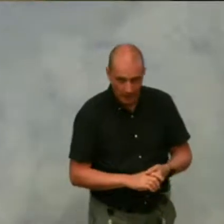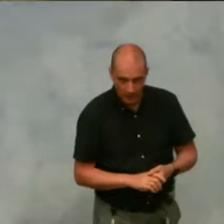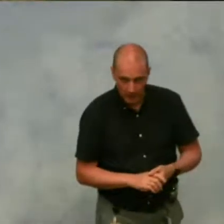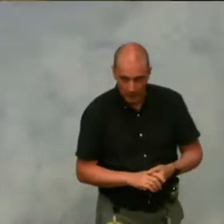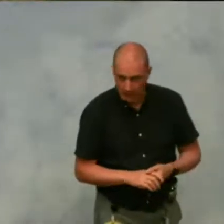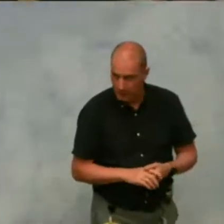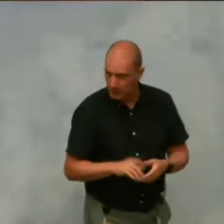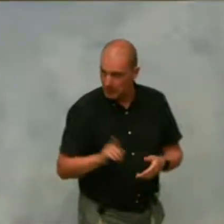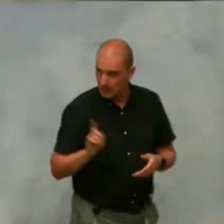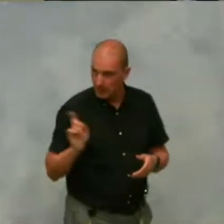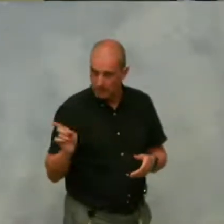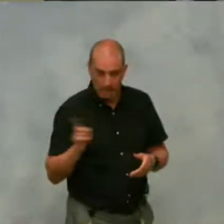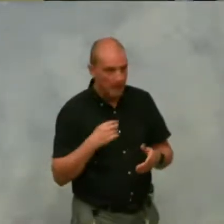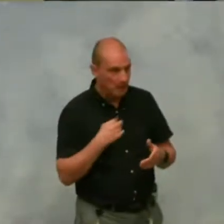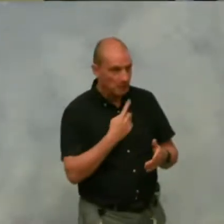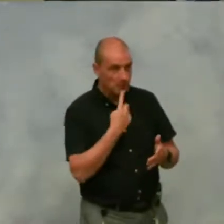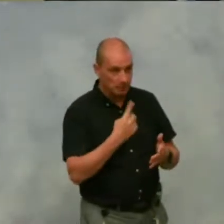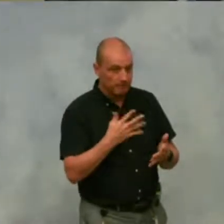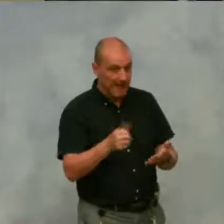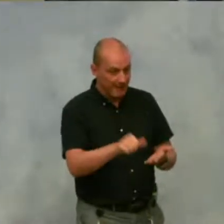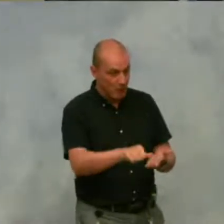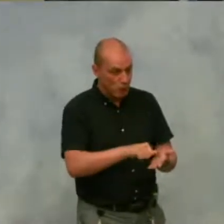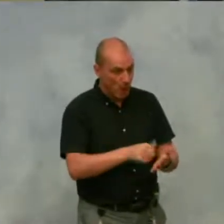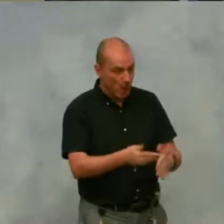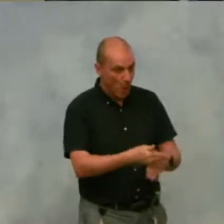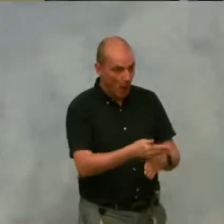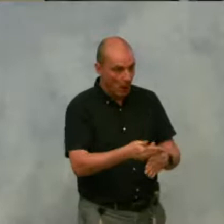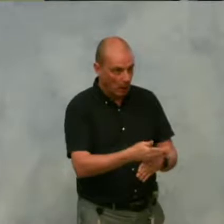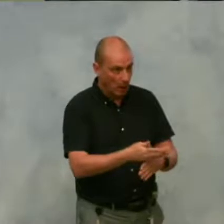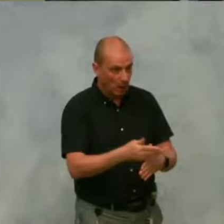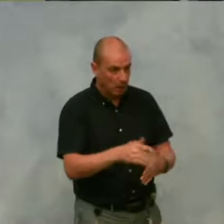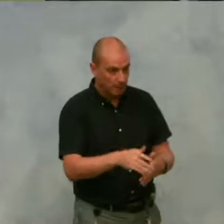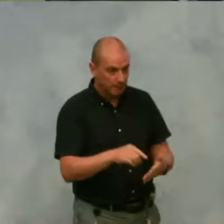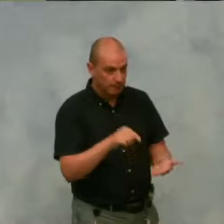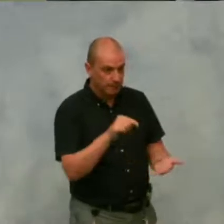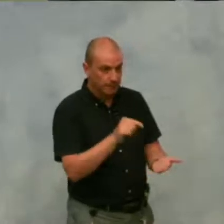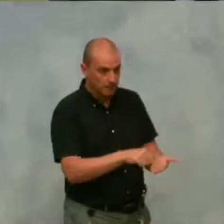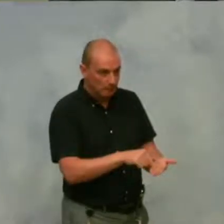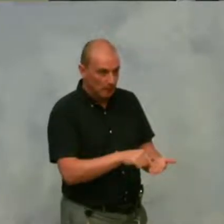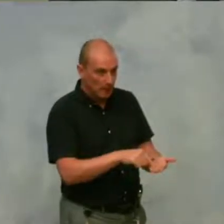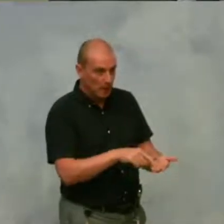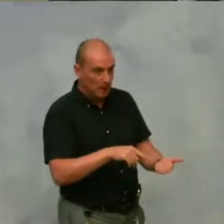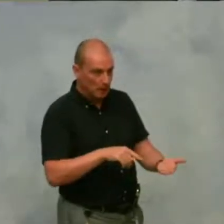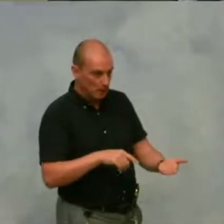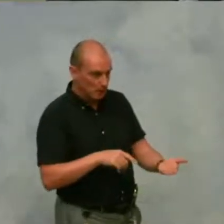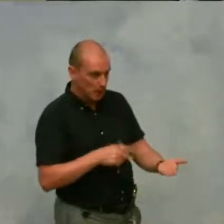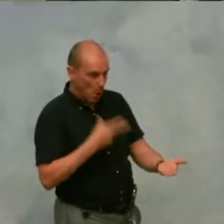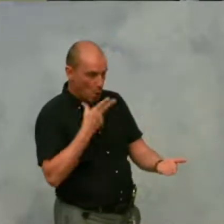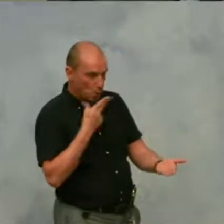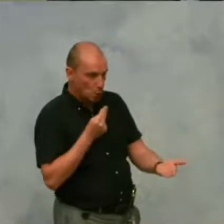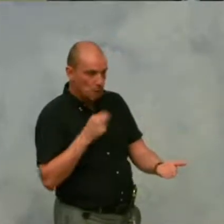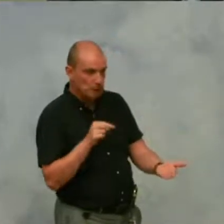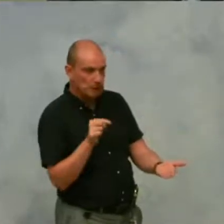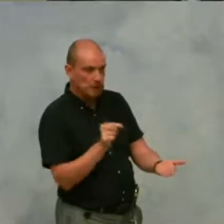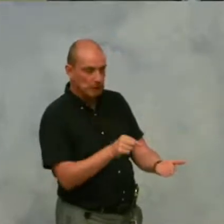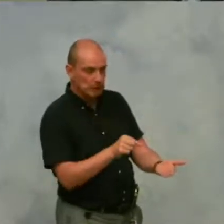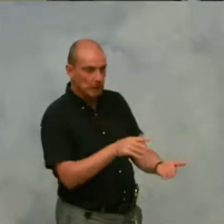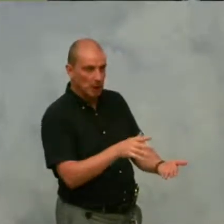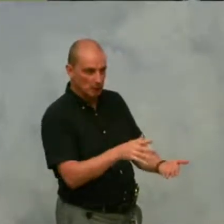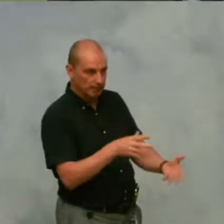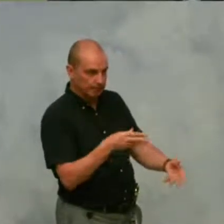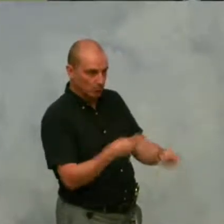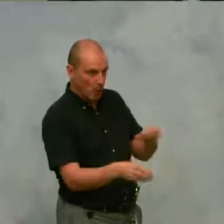There is a programme of work that uses all of these applications. The majority of them, the big ones, will